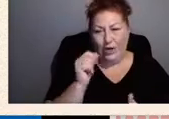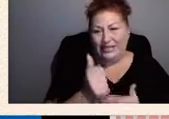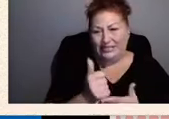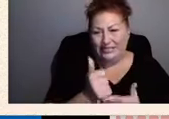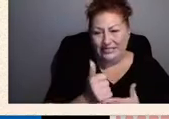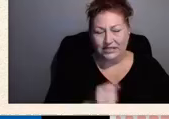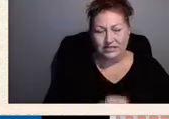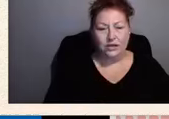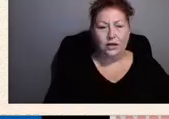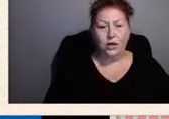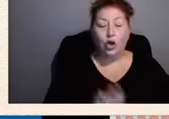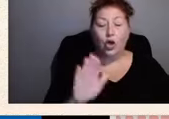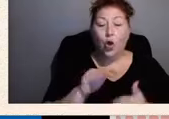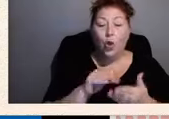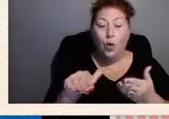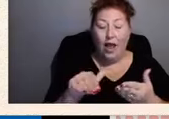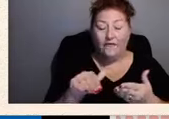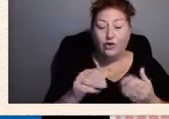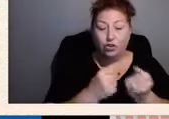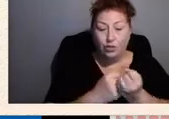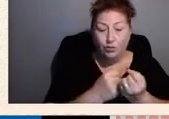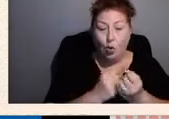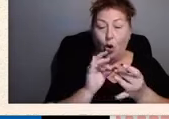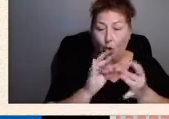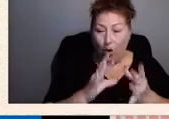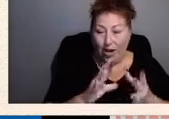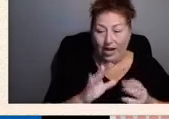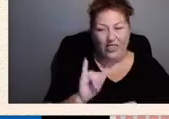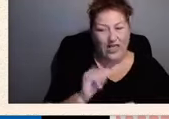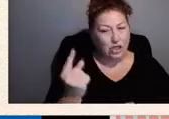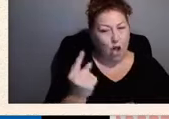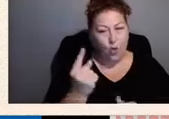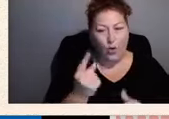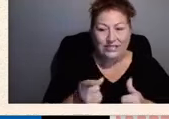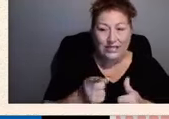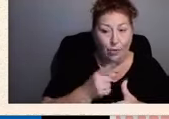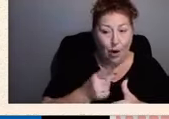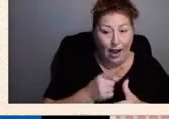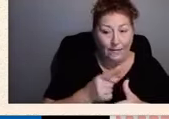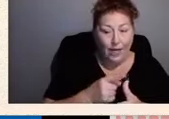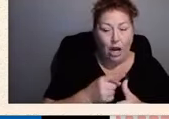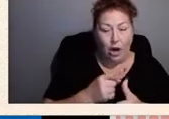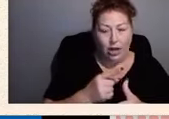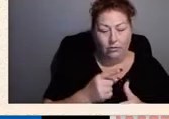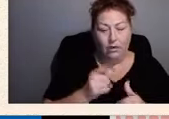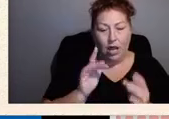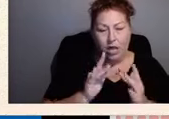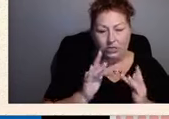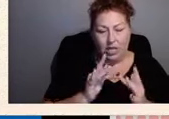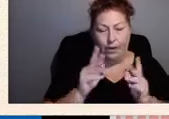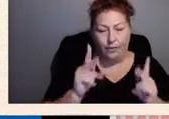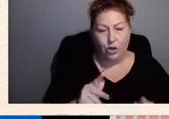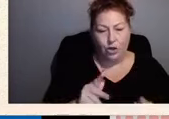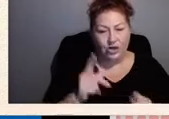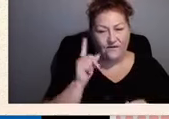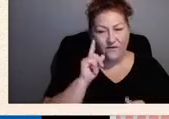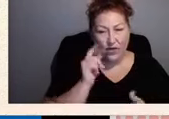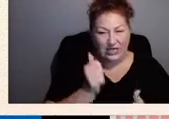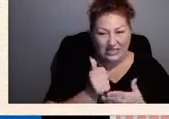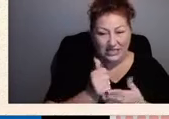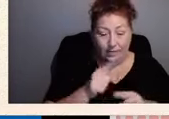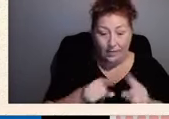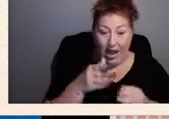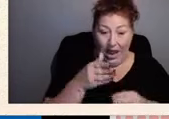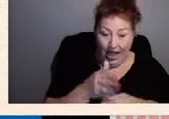Your waiver support coordinator is always the primary point of contact for assistance, but after that, if you still